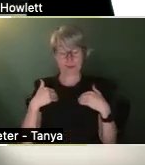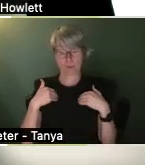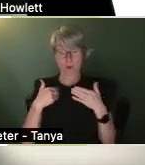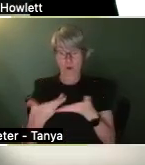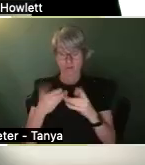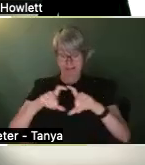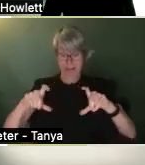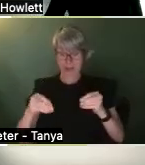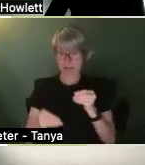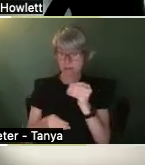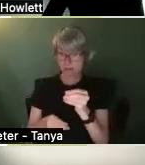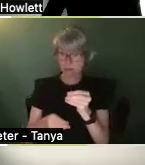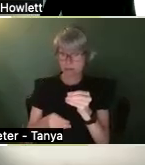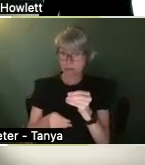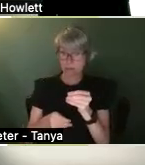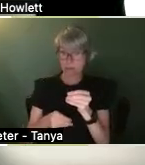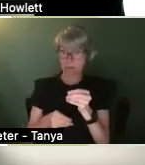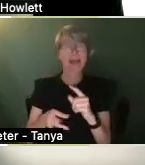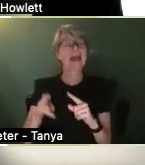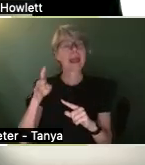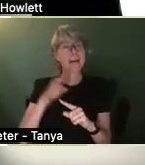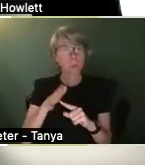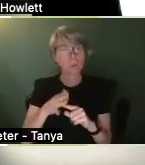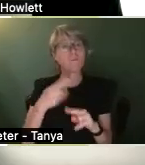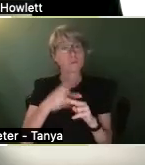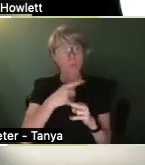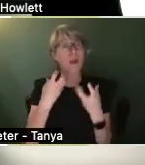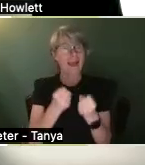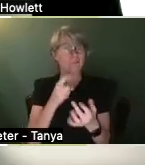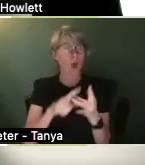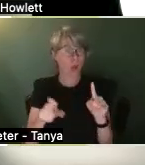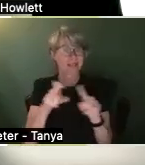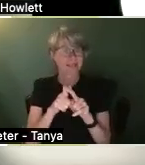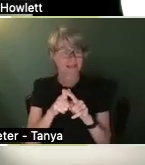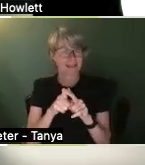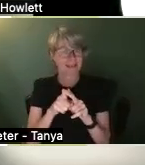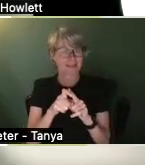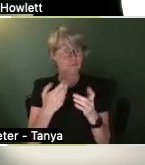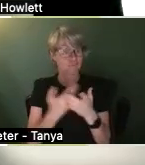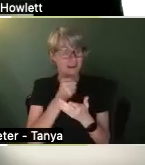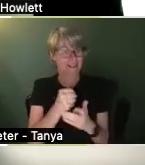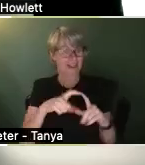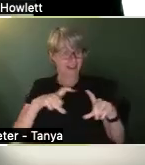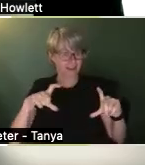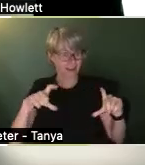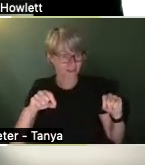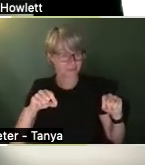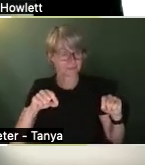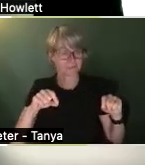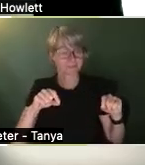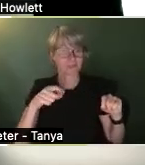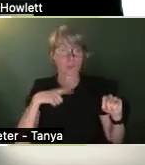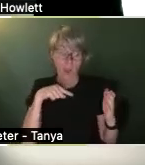These are important resources for people with intellectual disability. They make it easier